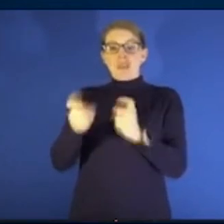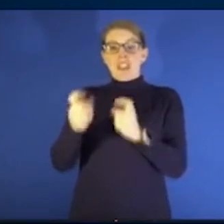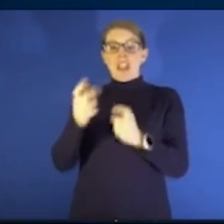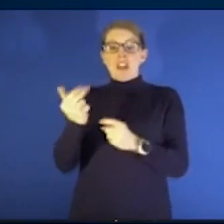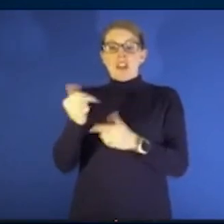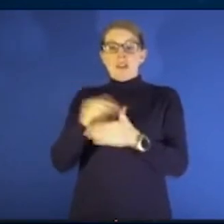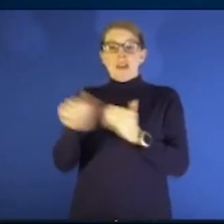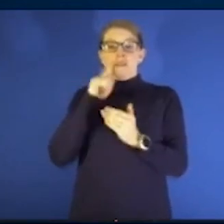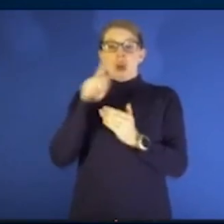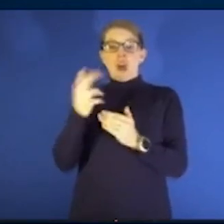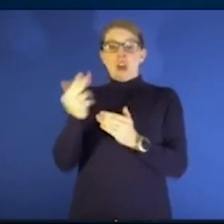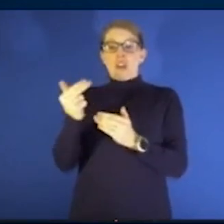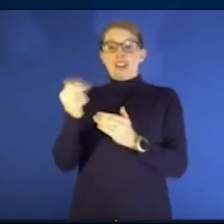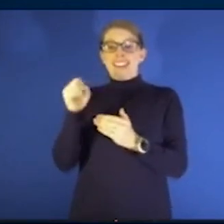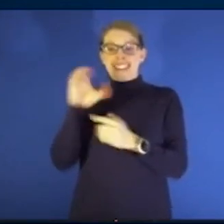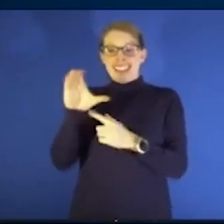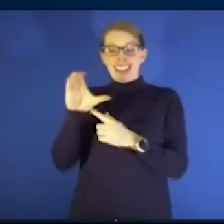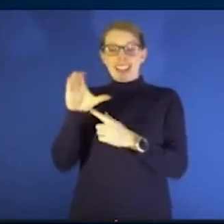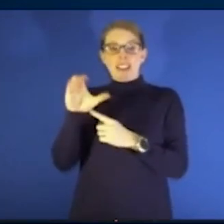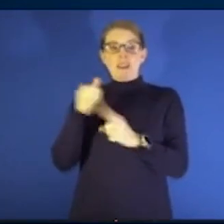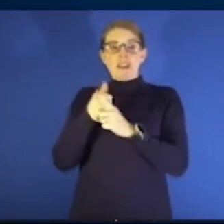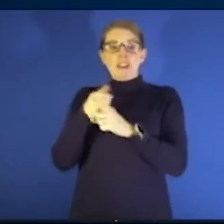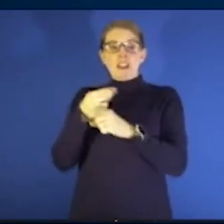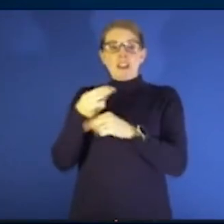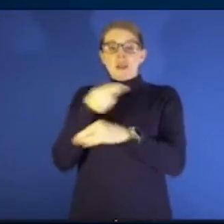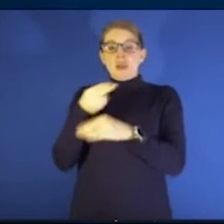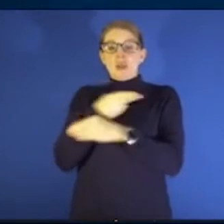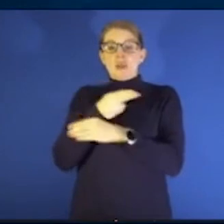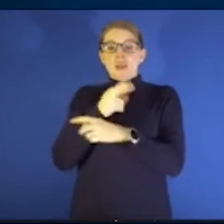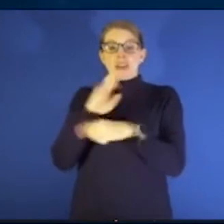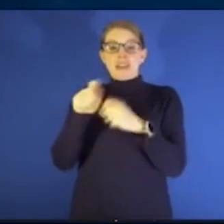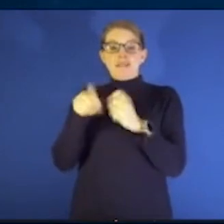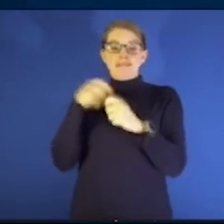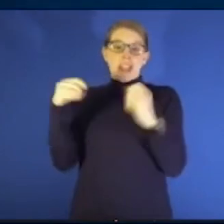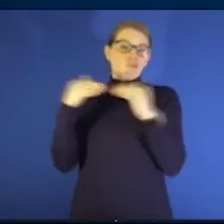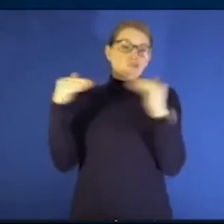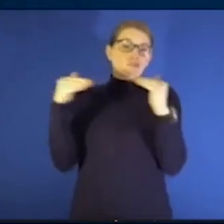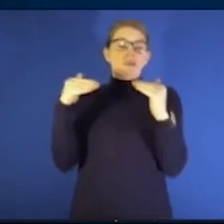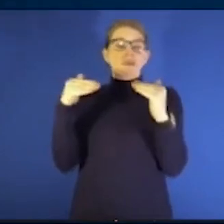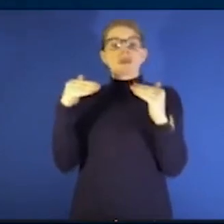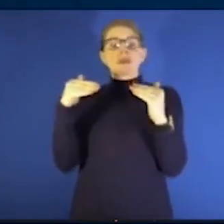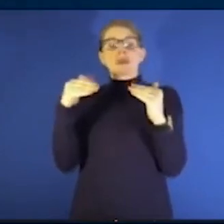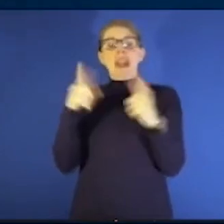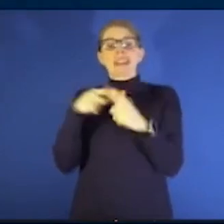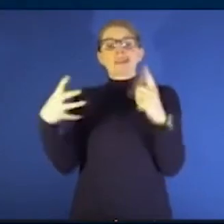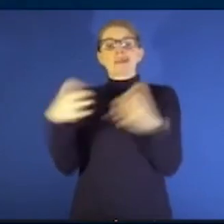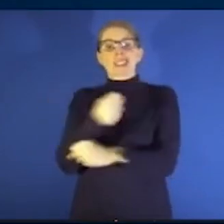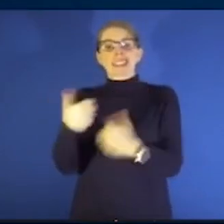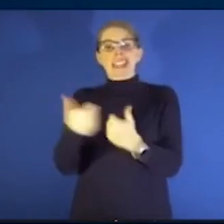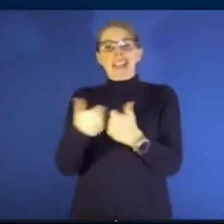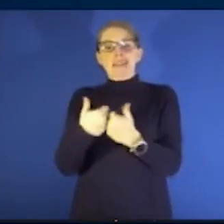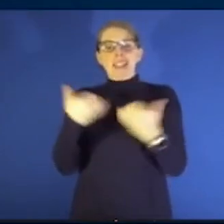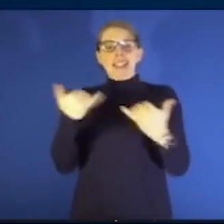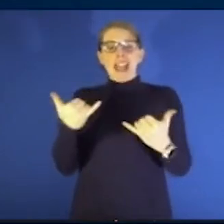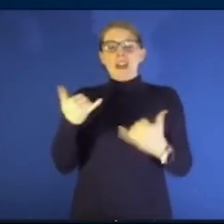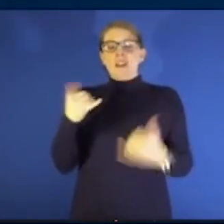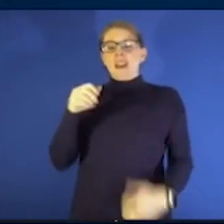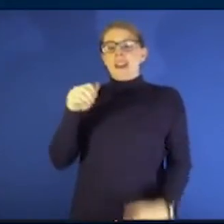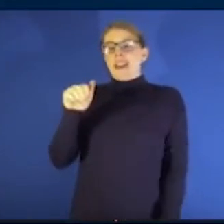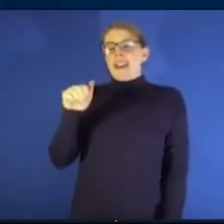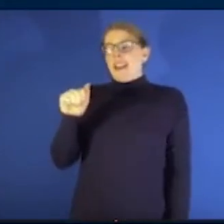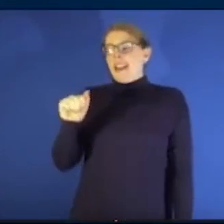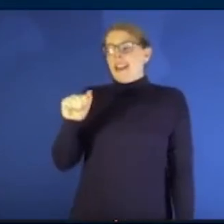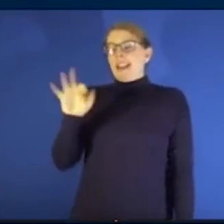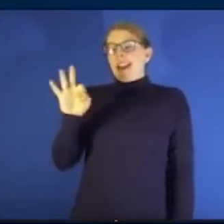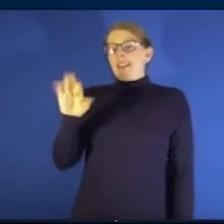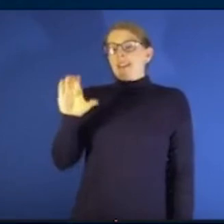that Patrick Mahomes and crew used to tie up the game last week, ultimately winning and sending us into this weekend's AFC Championship. So the hospital is going to use that